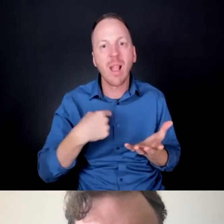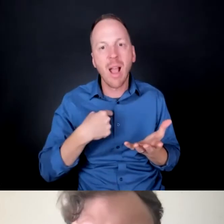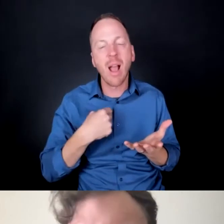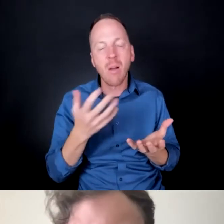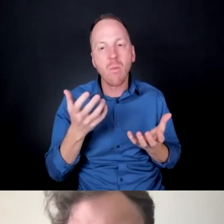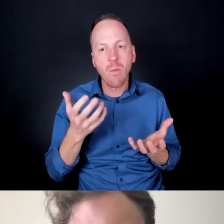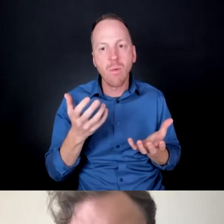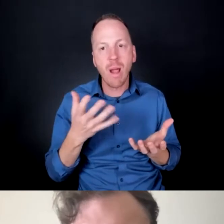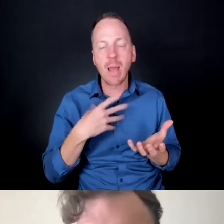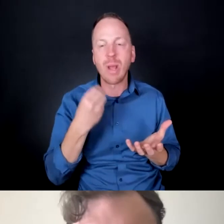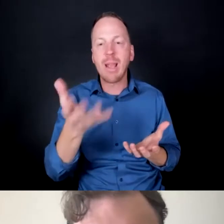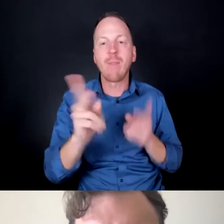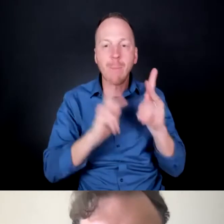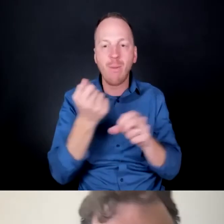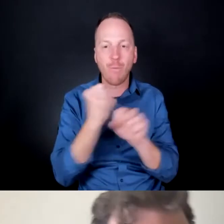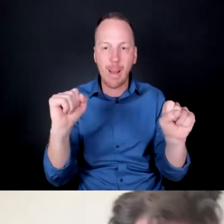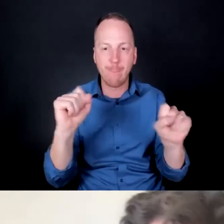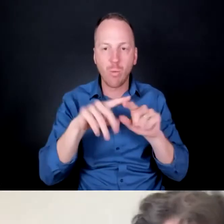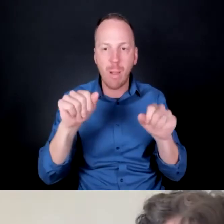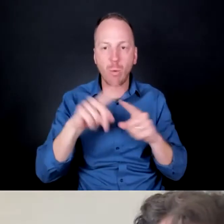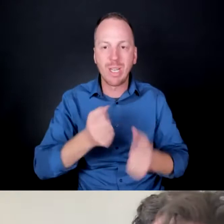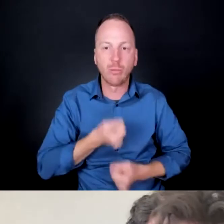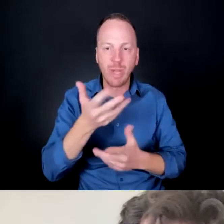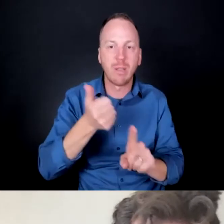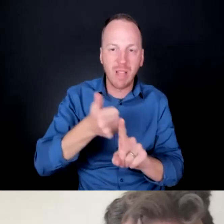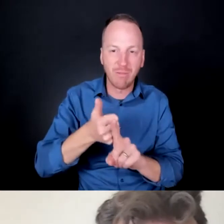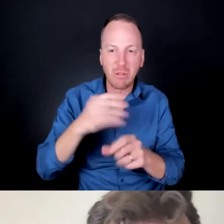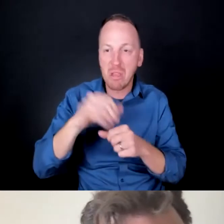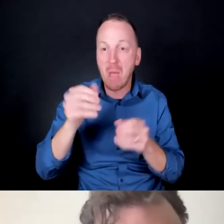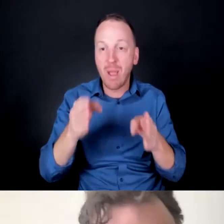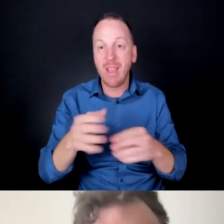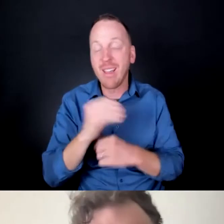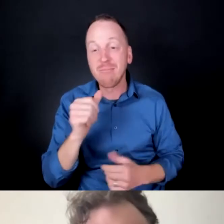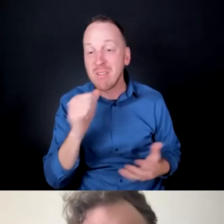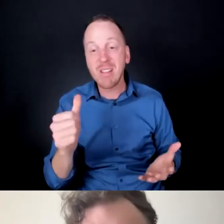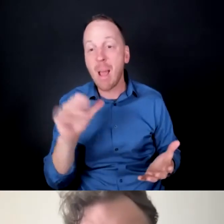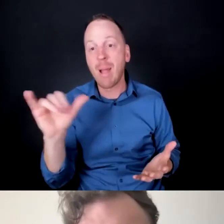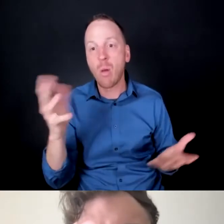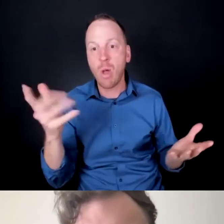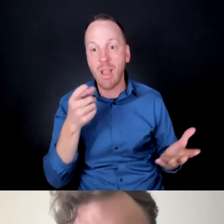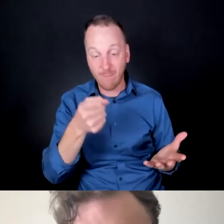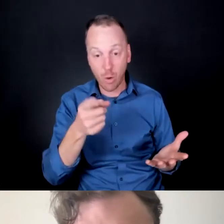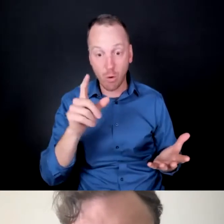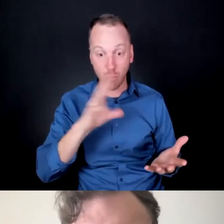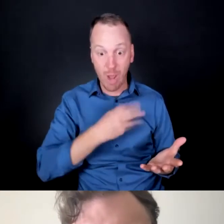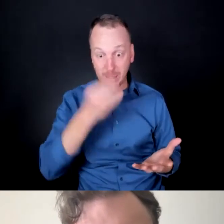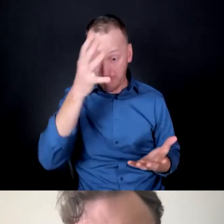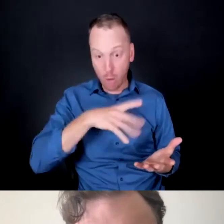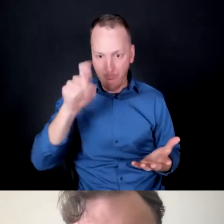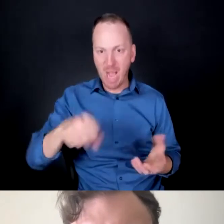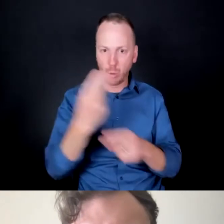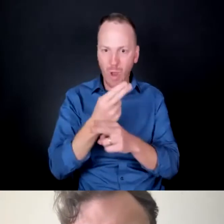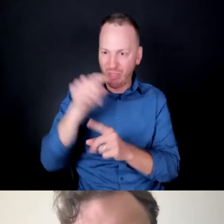to give people the freedom to be able to express themselves in that way, and not be like, well, if you're a trans man, you have to